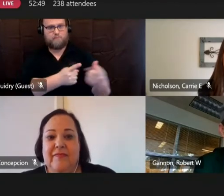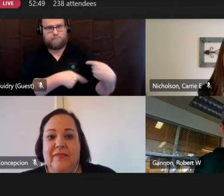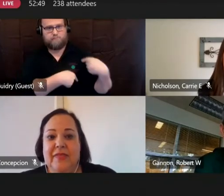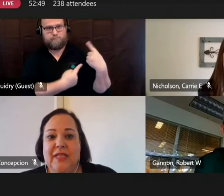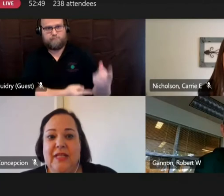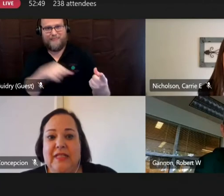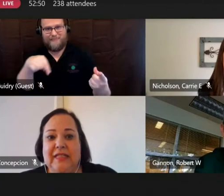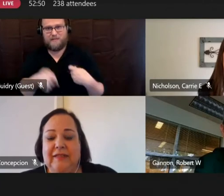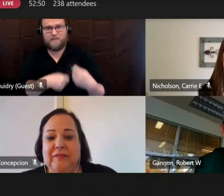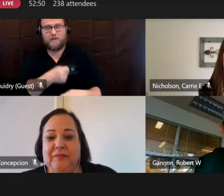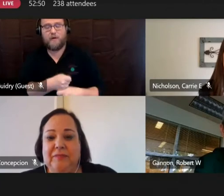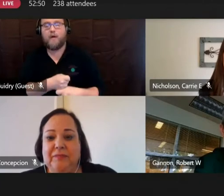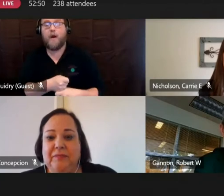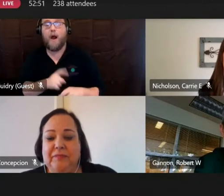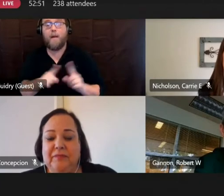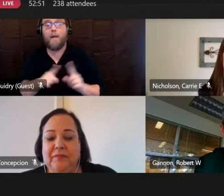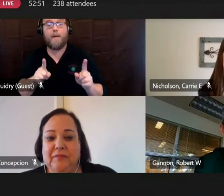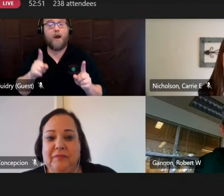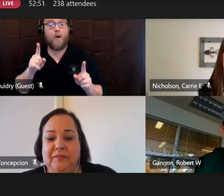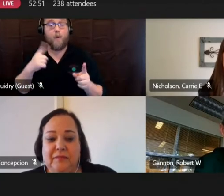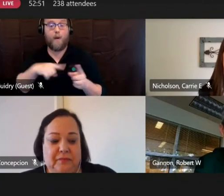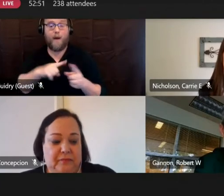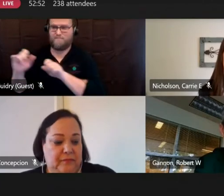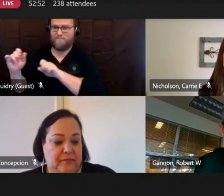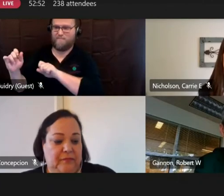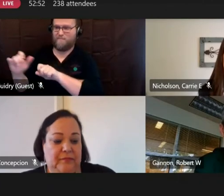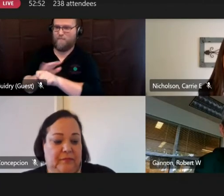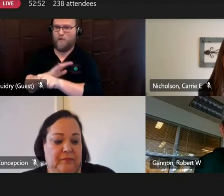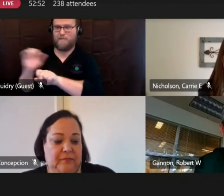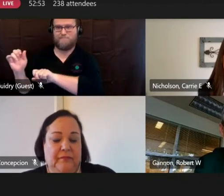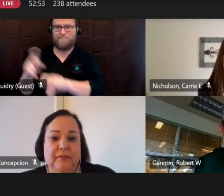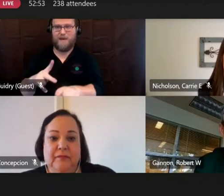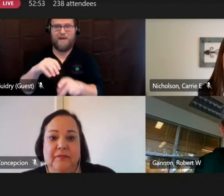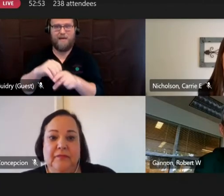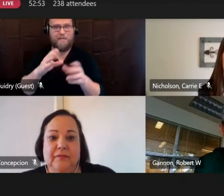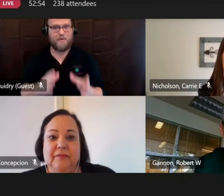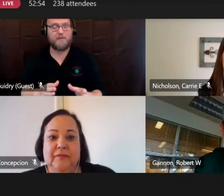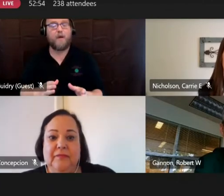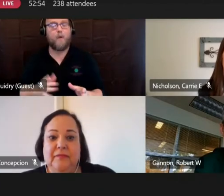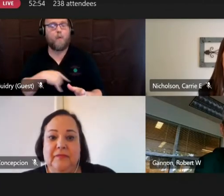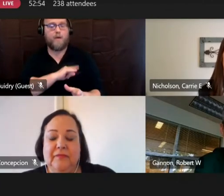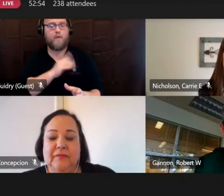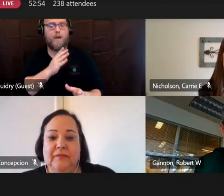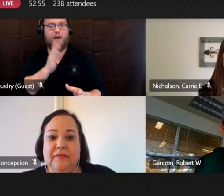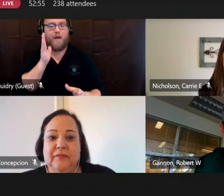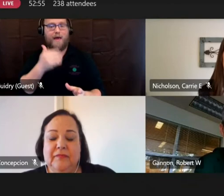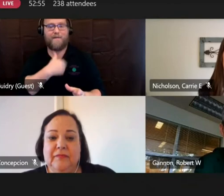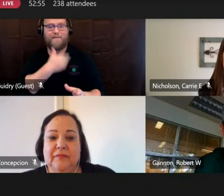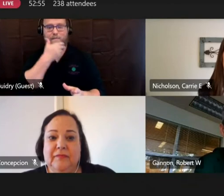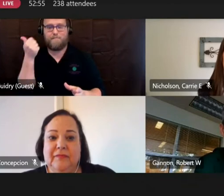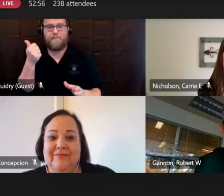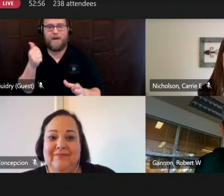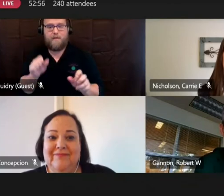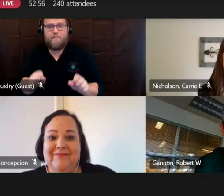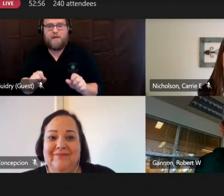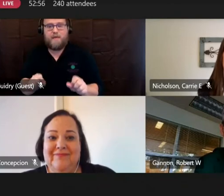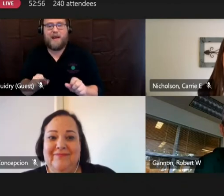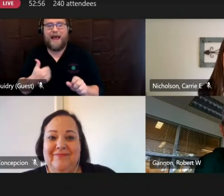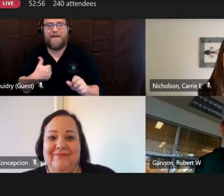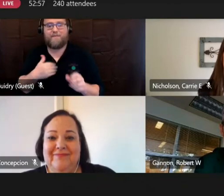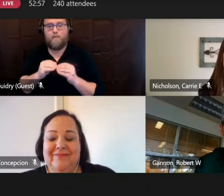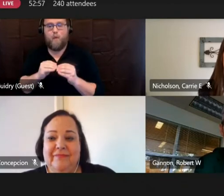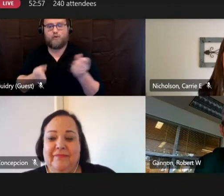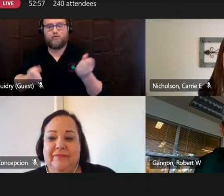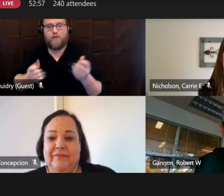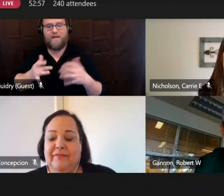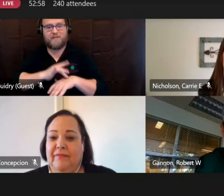return, we believe that we'll have better capacity and more drivers available to be in the buses, getting students to where they need to